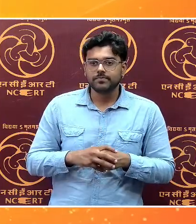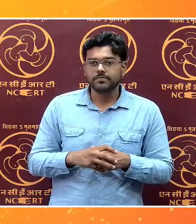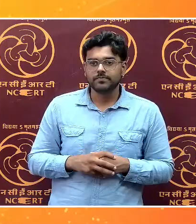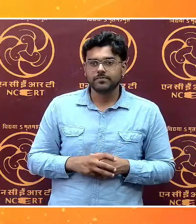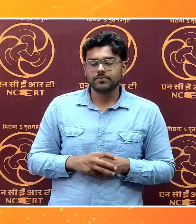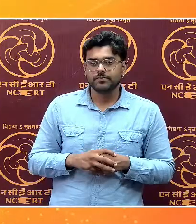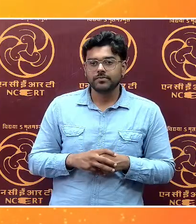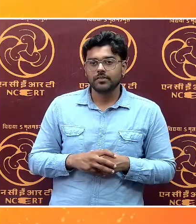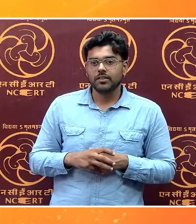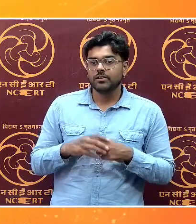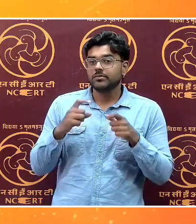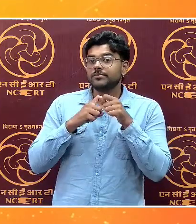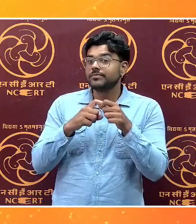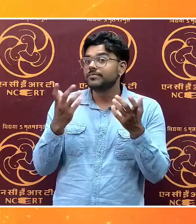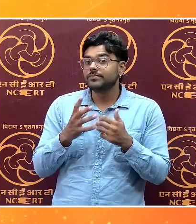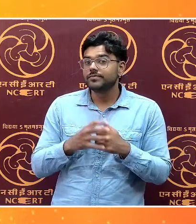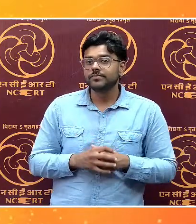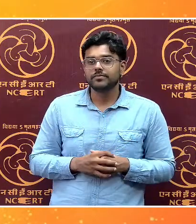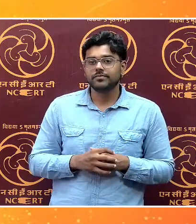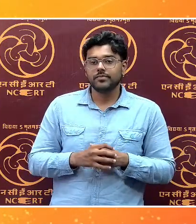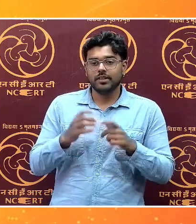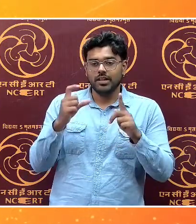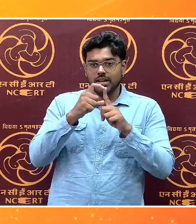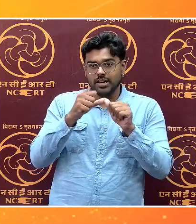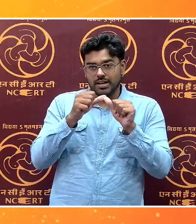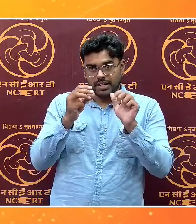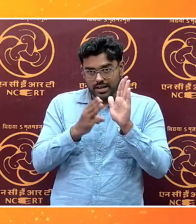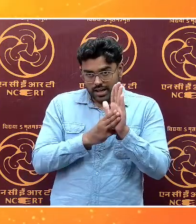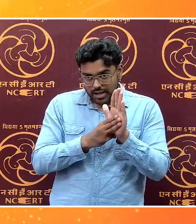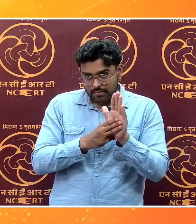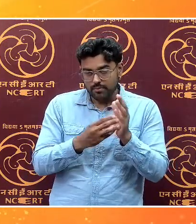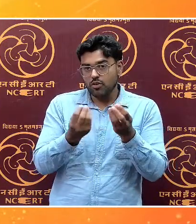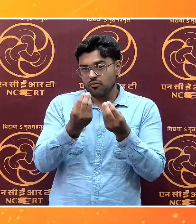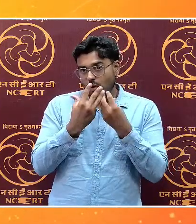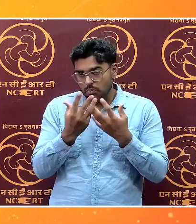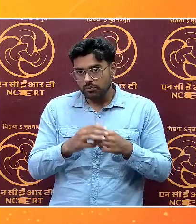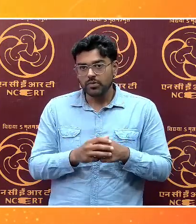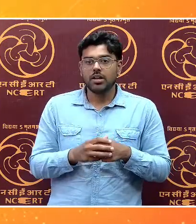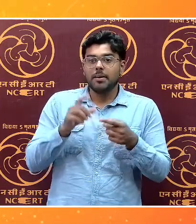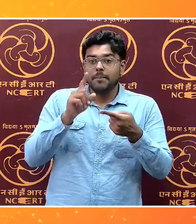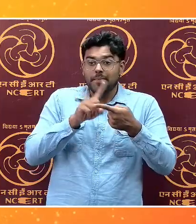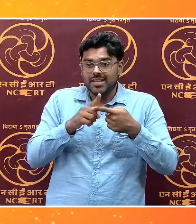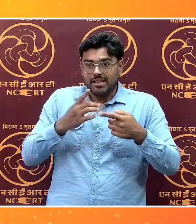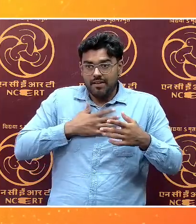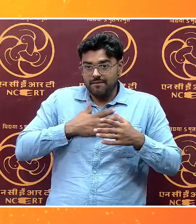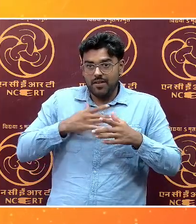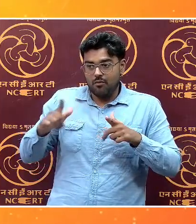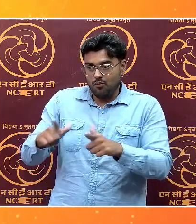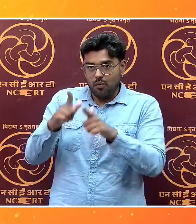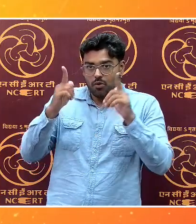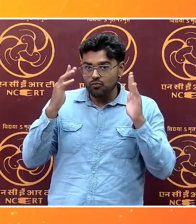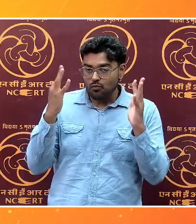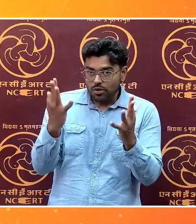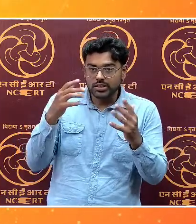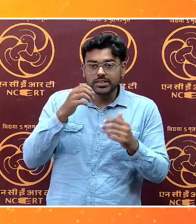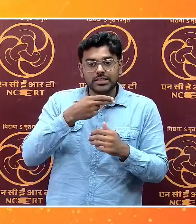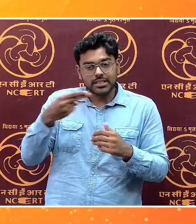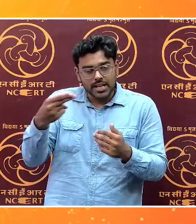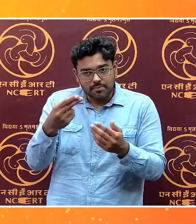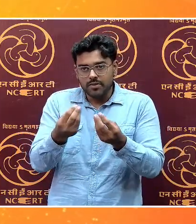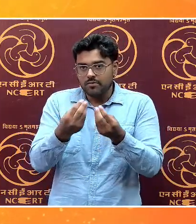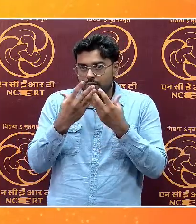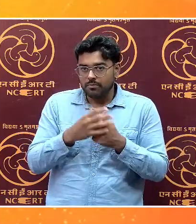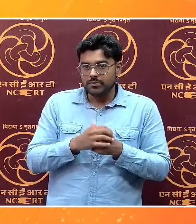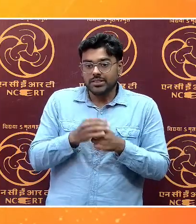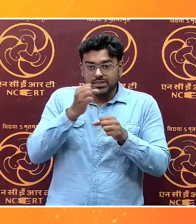question. Question is, name a dam and a wildlife sanctuary along the length of the Godavari. And I'm damn